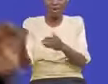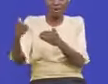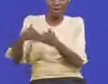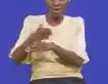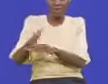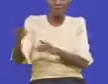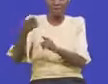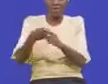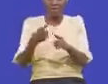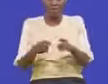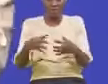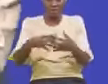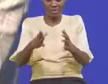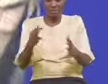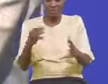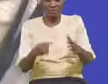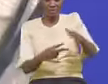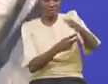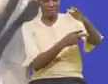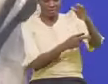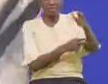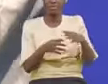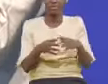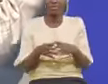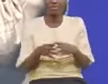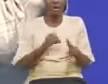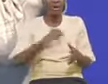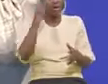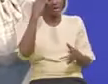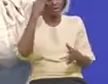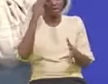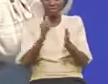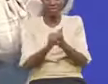Menyebe nama du anagwa omatrom yimegbeduma o.